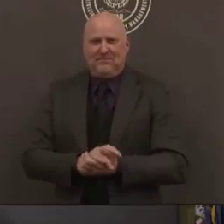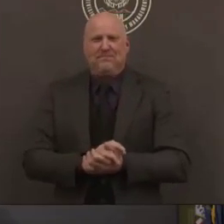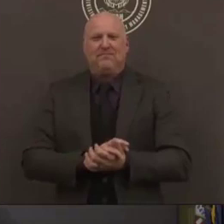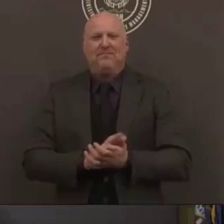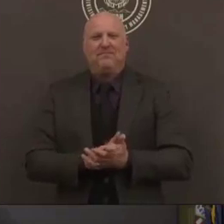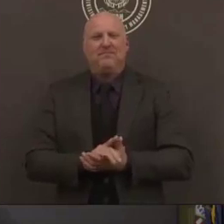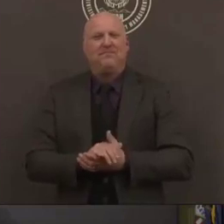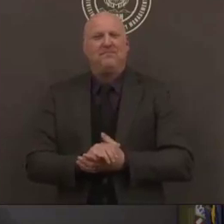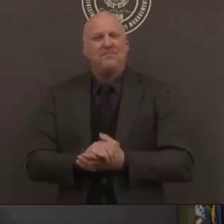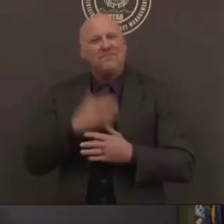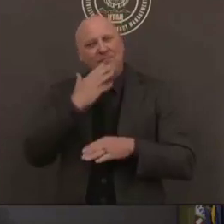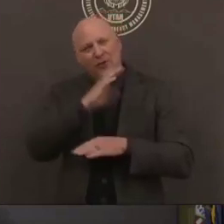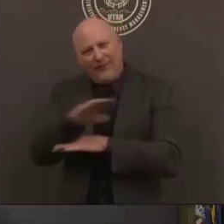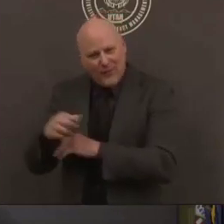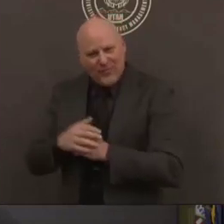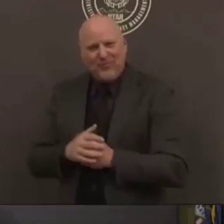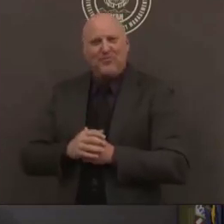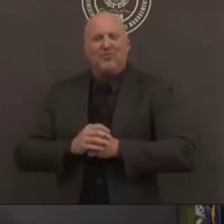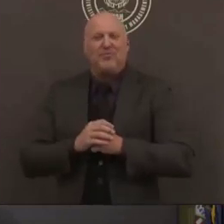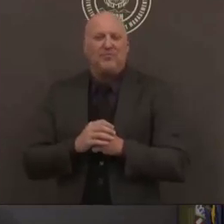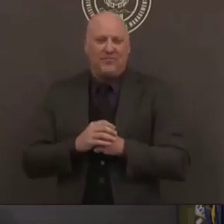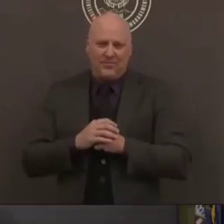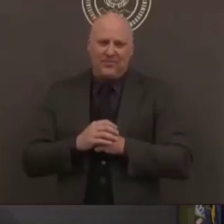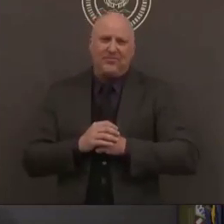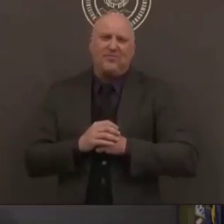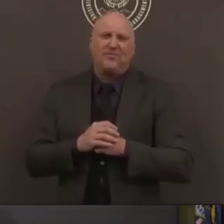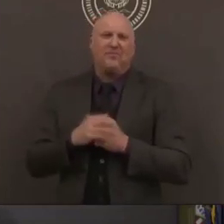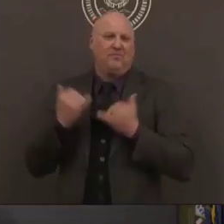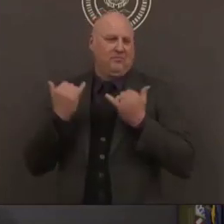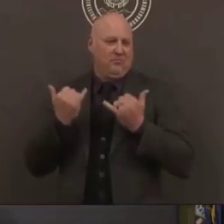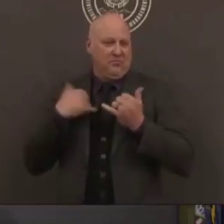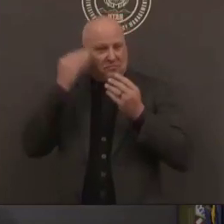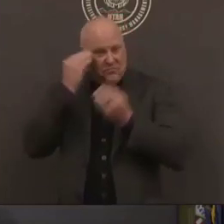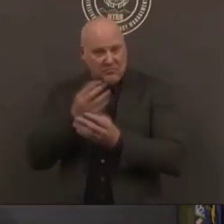Okay, good afternoon. Today we have